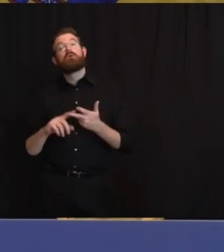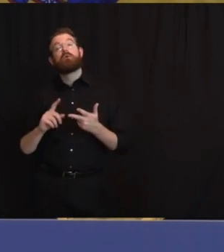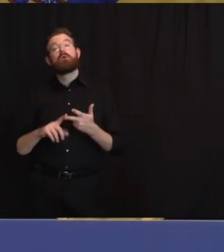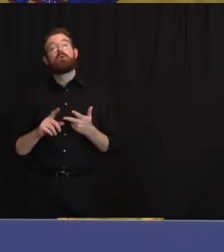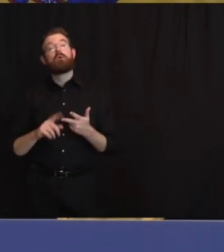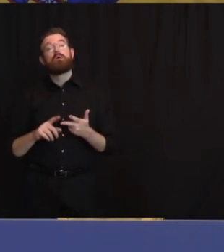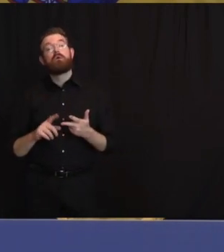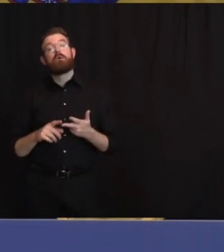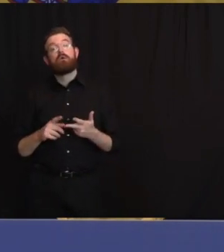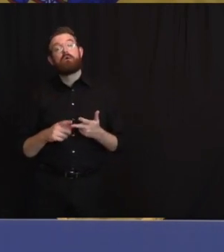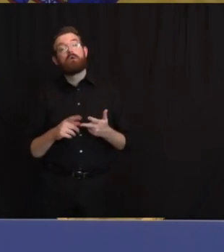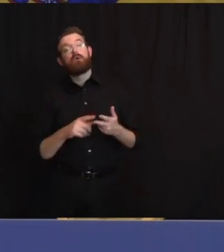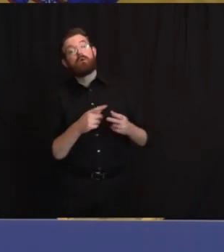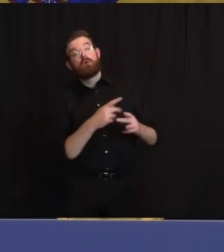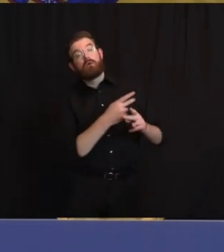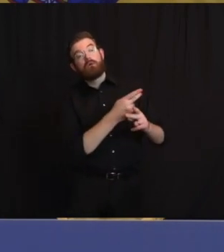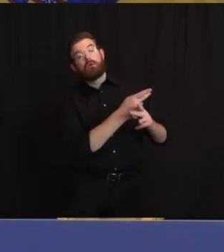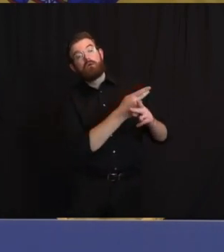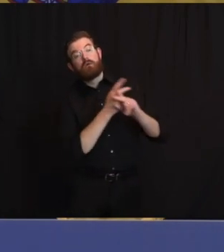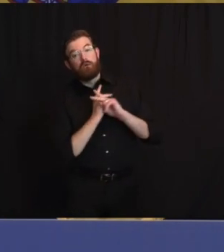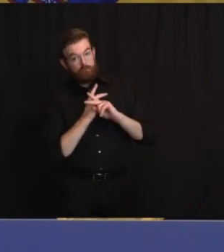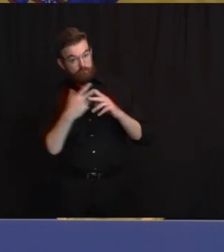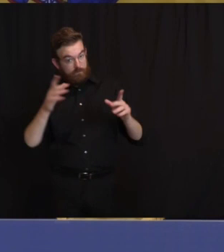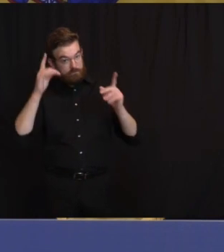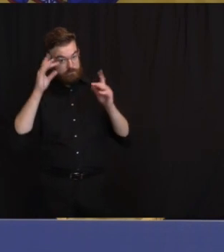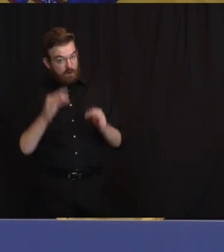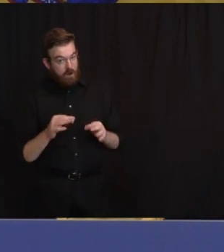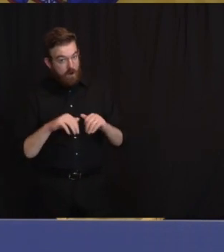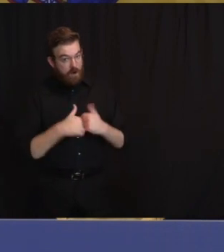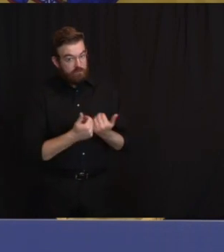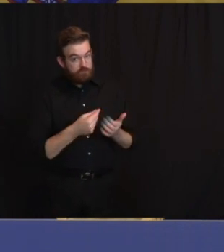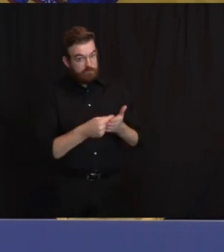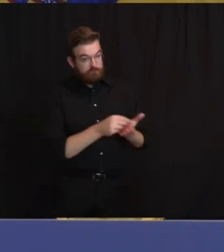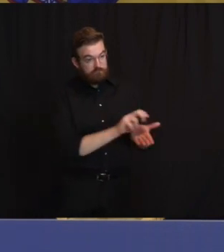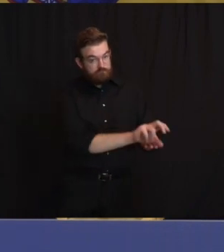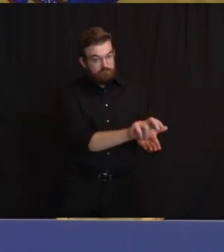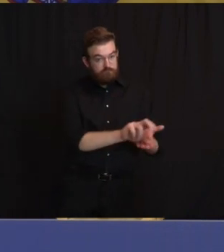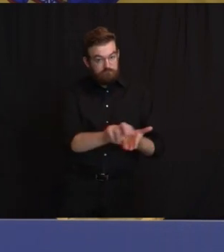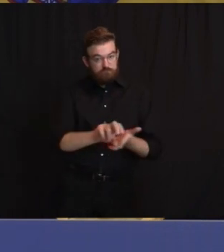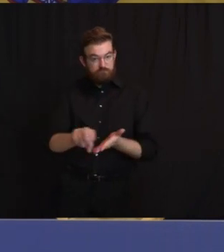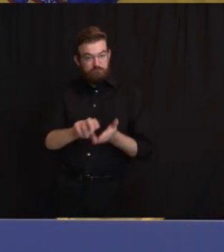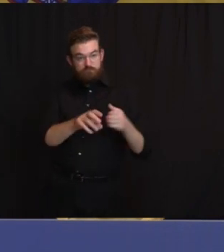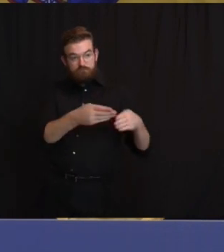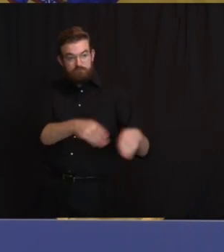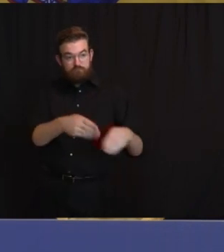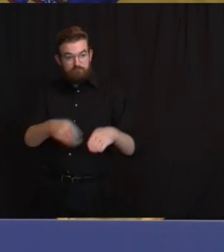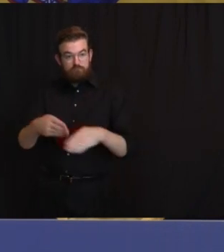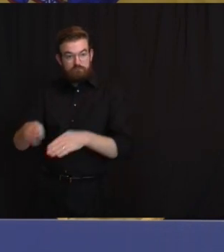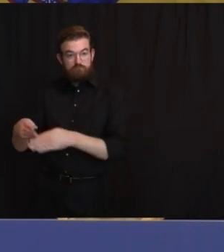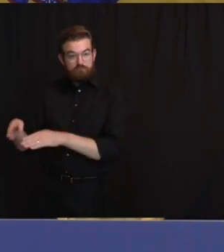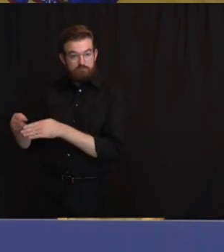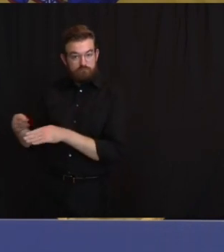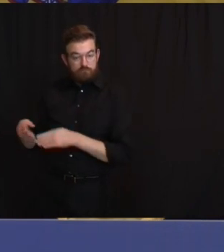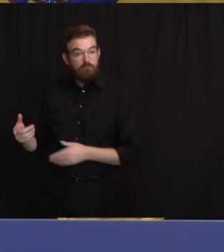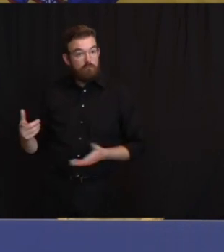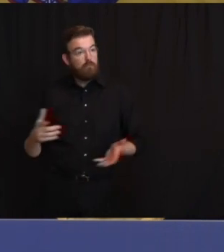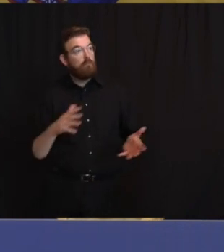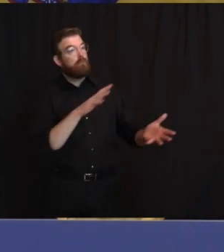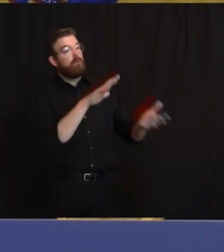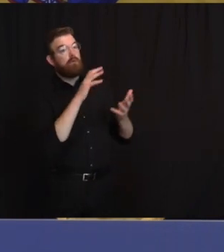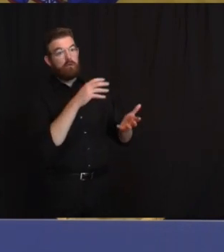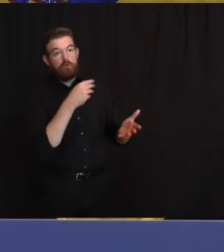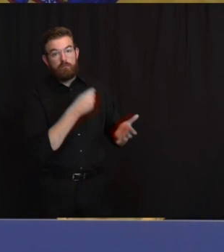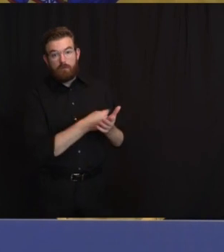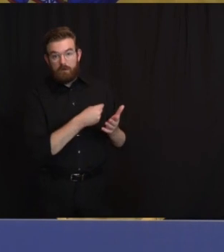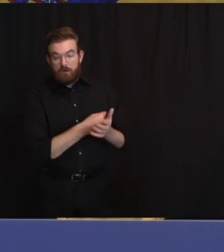Like, how ready are you to start, I guess, going out to market or putting in an application with the Federal